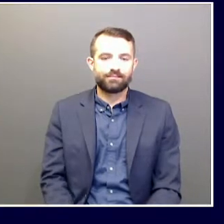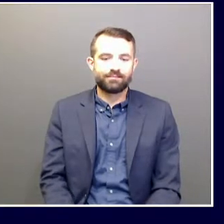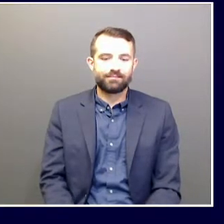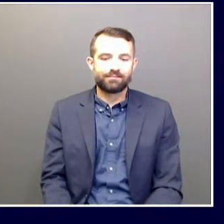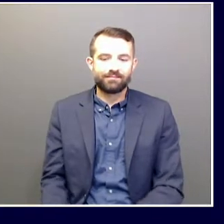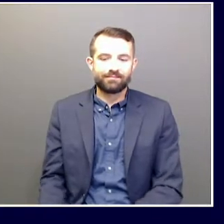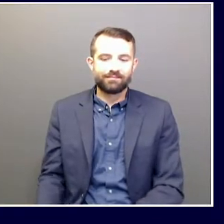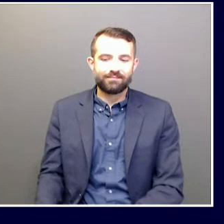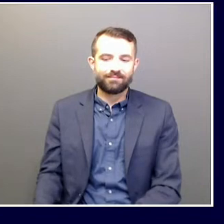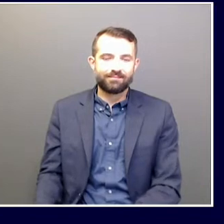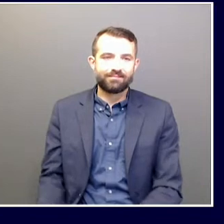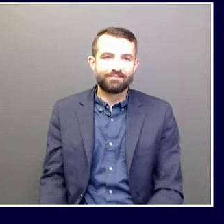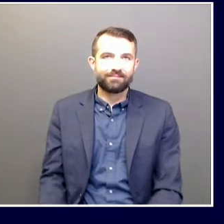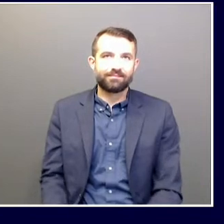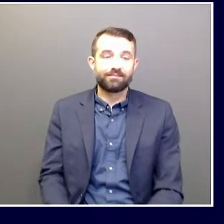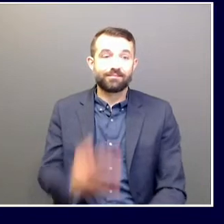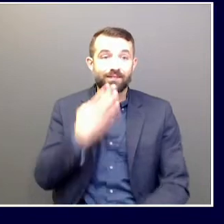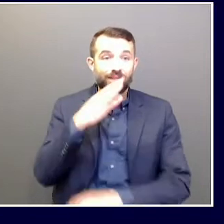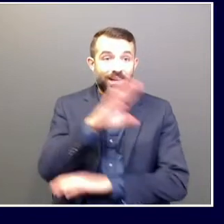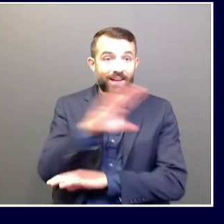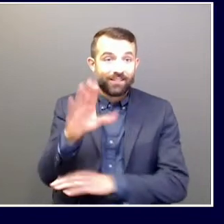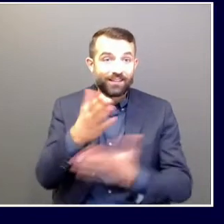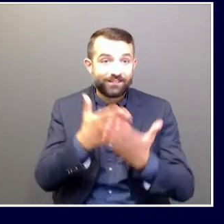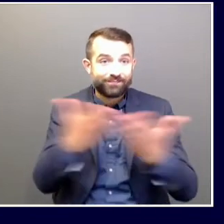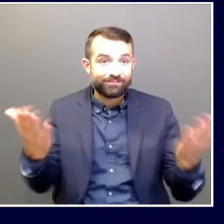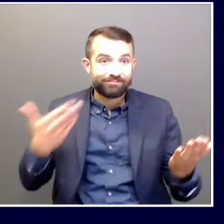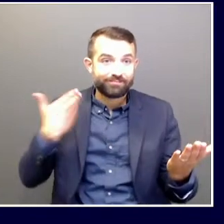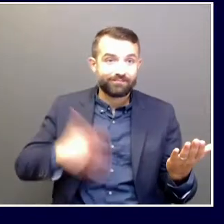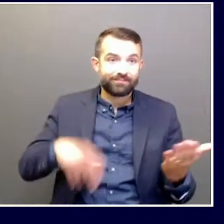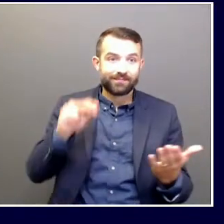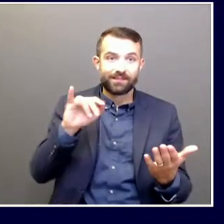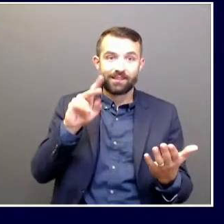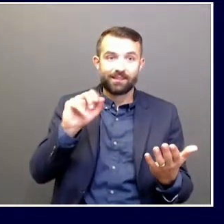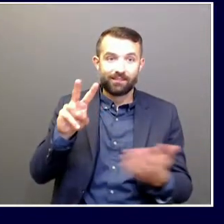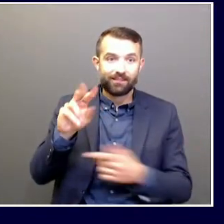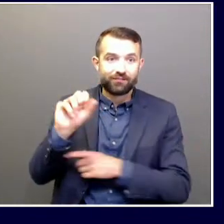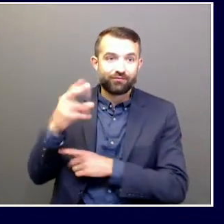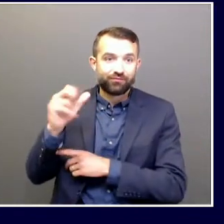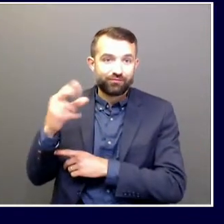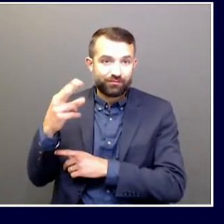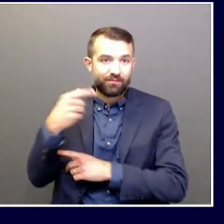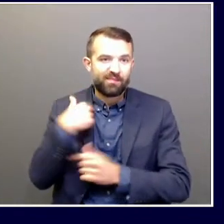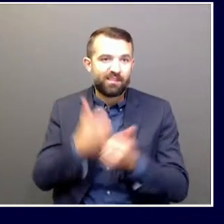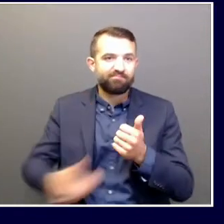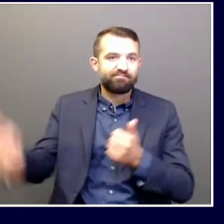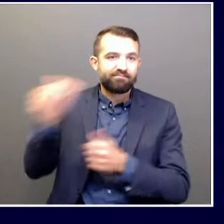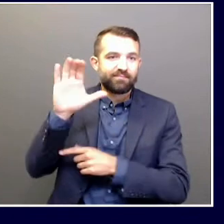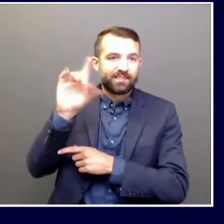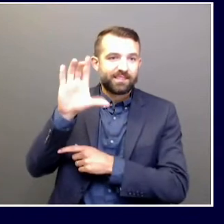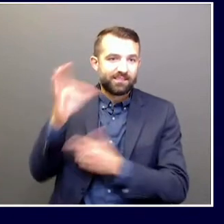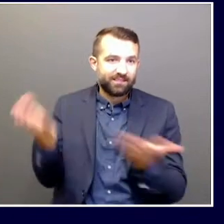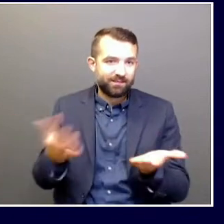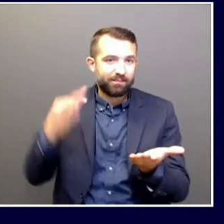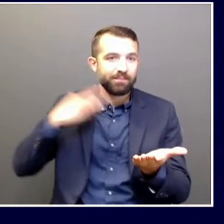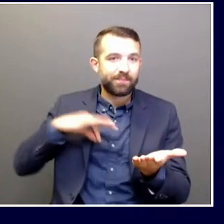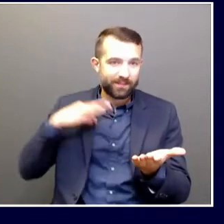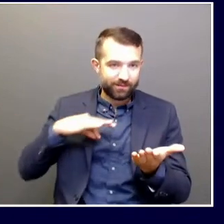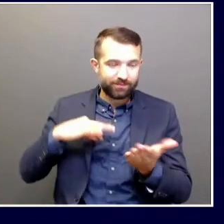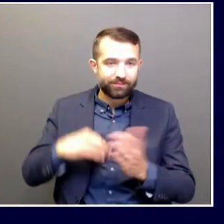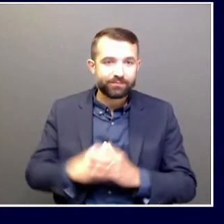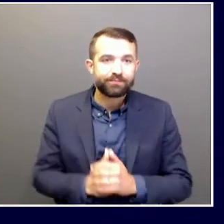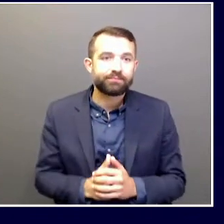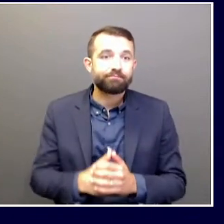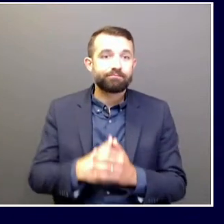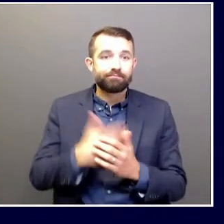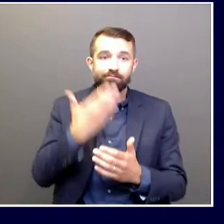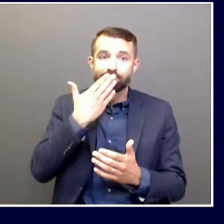Good afternoon, everyone. This is Nirav Shah from the Maine CDC. Thank you all for joining us this afternoon. I'd like to now turn things over to